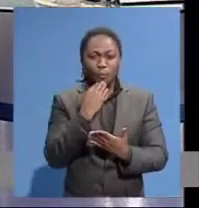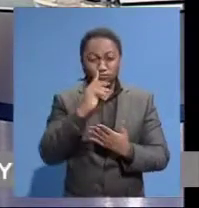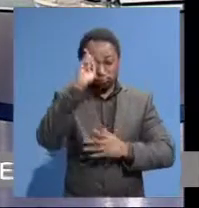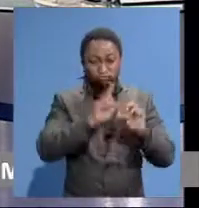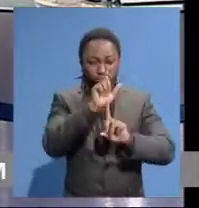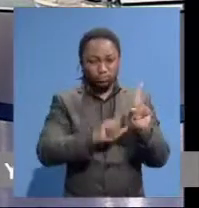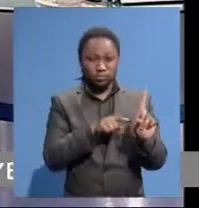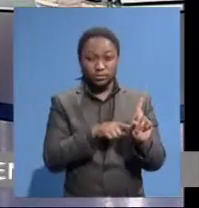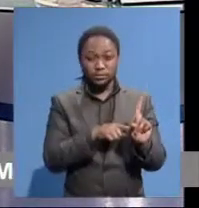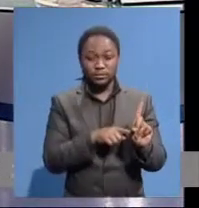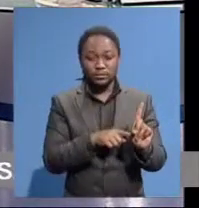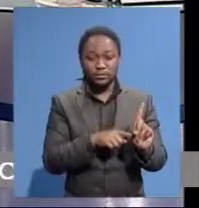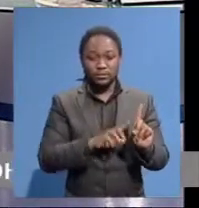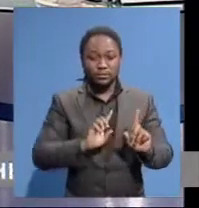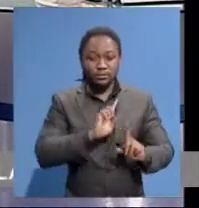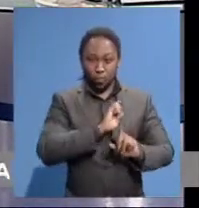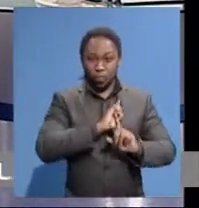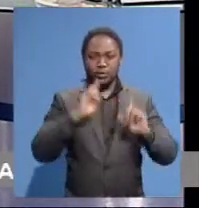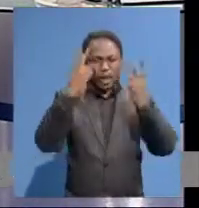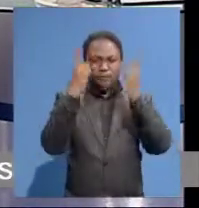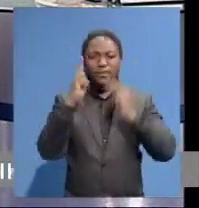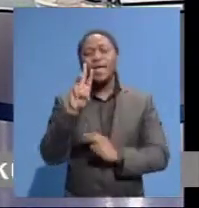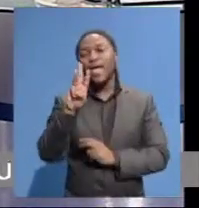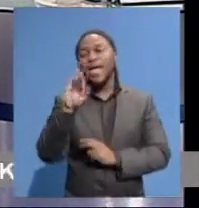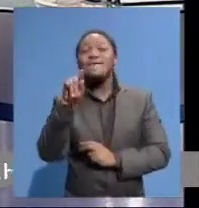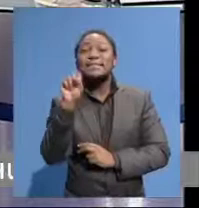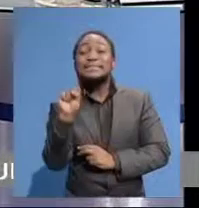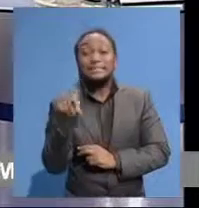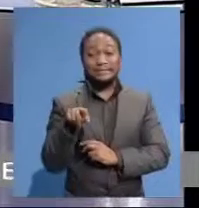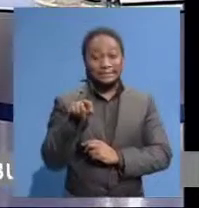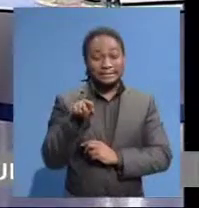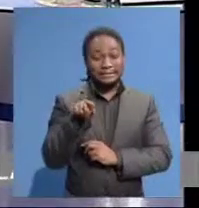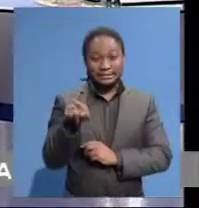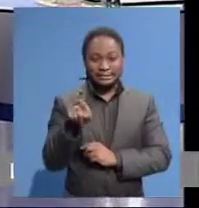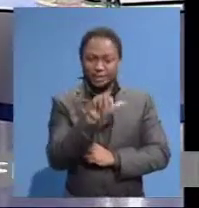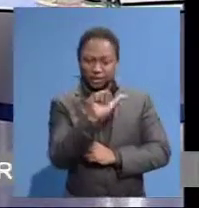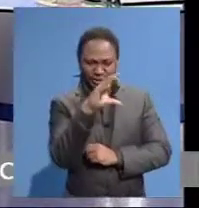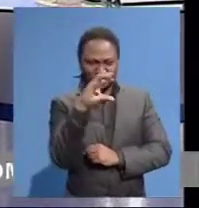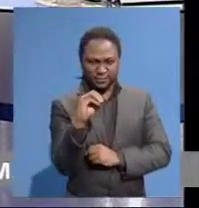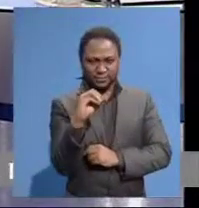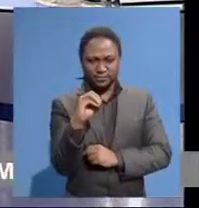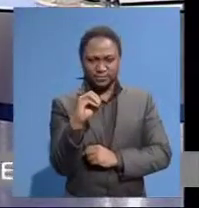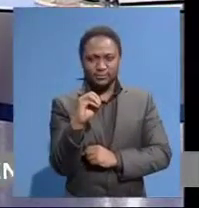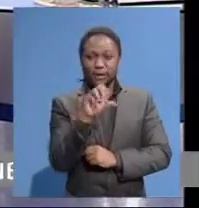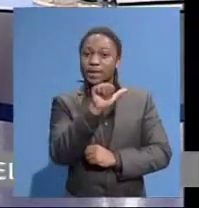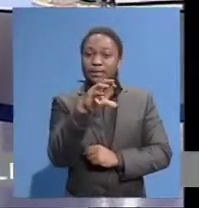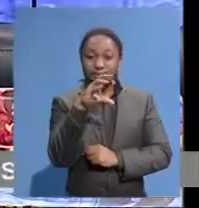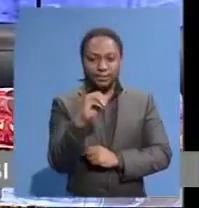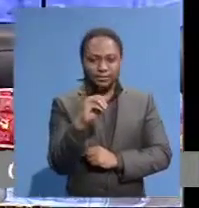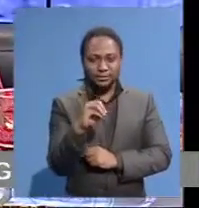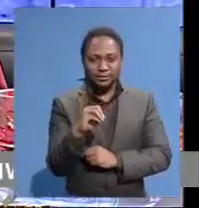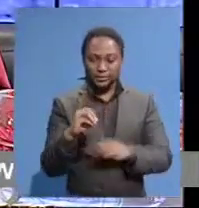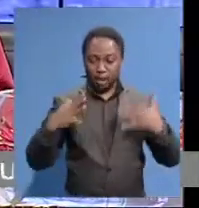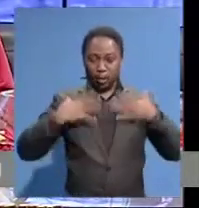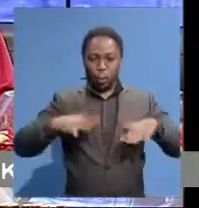by vets. And somebody organized these children. A group of them, of about 60 of them, they came dressed in